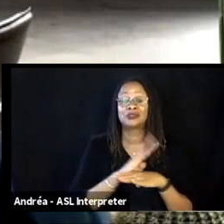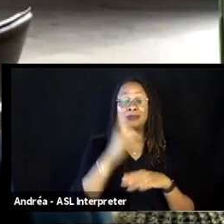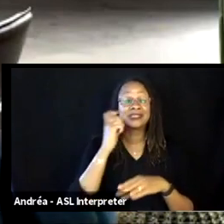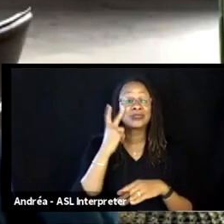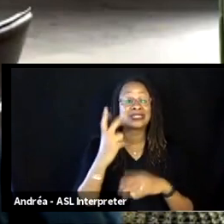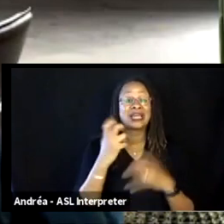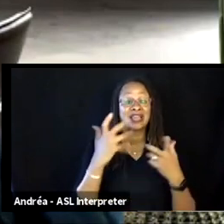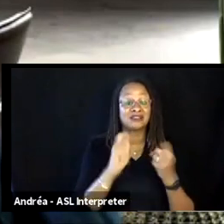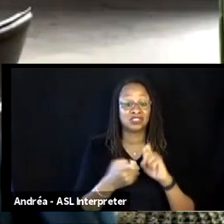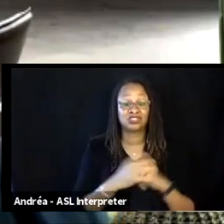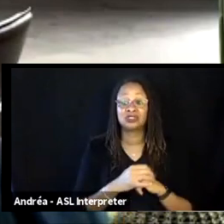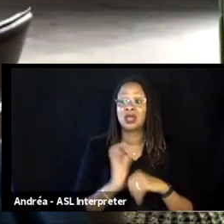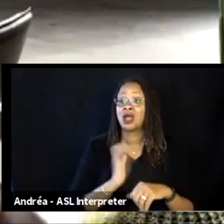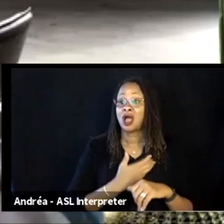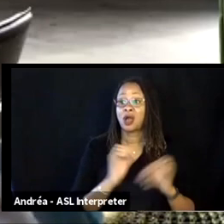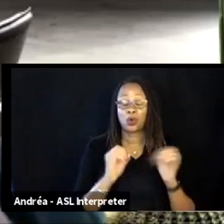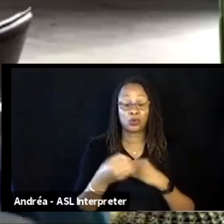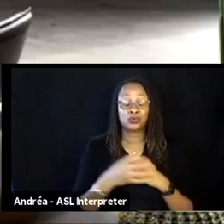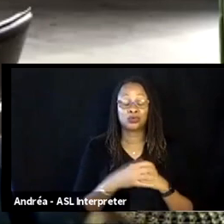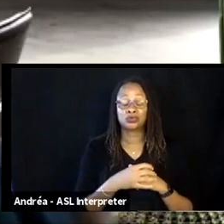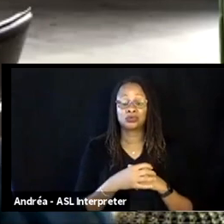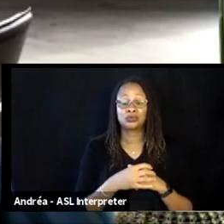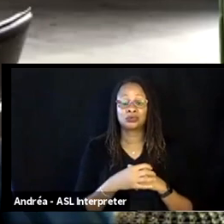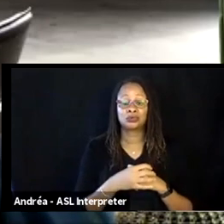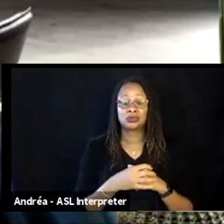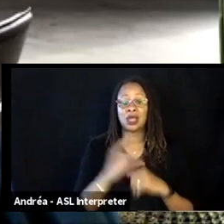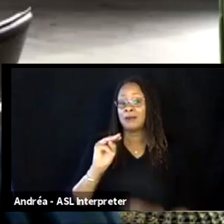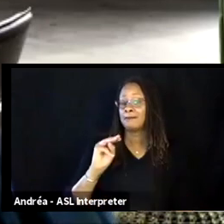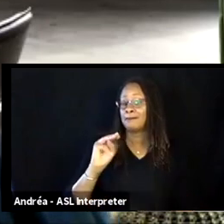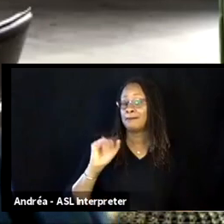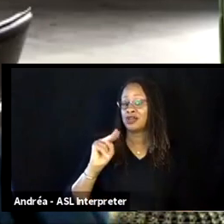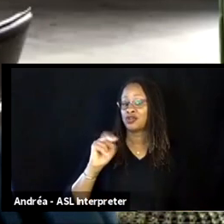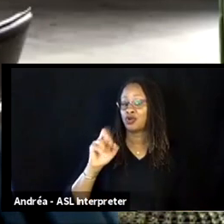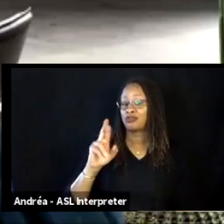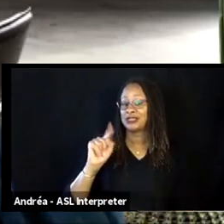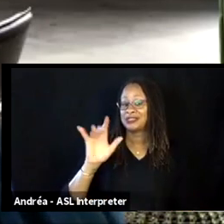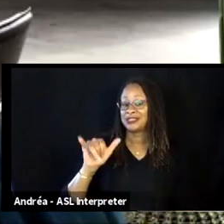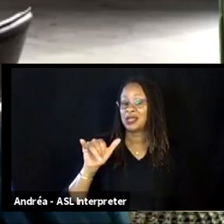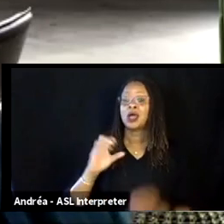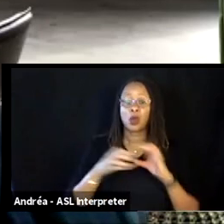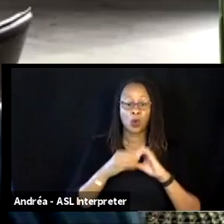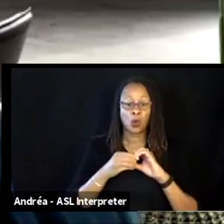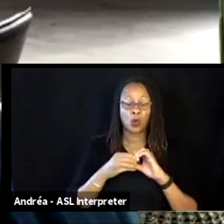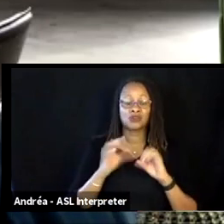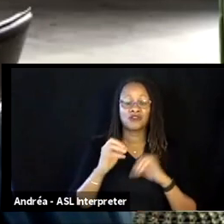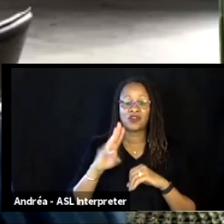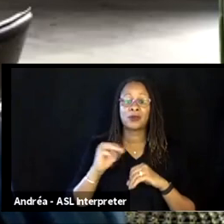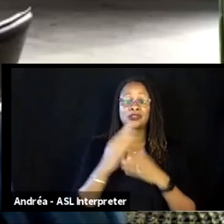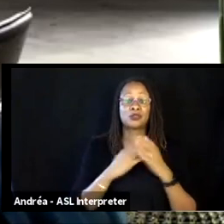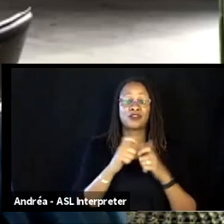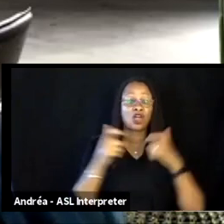Our organization is a minority-owned firm, but it is a part of a much larger organization that many of